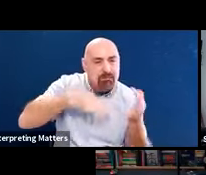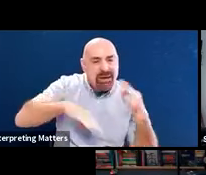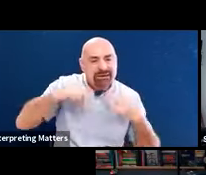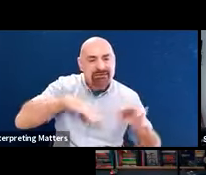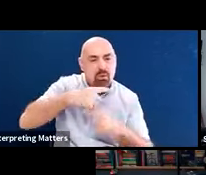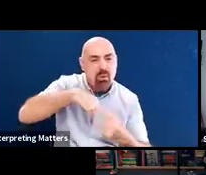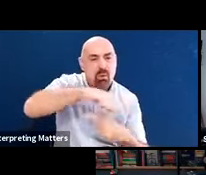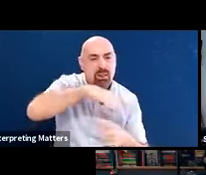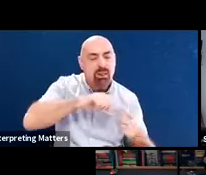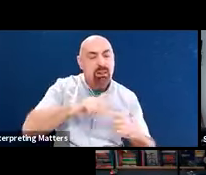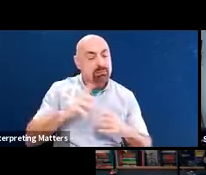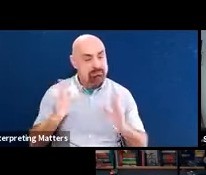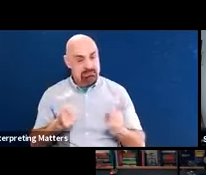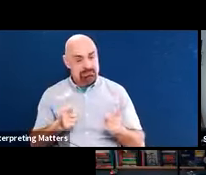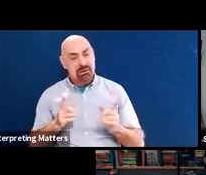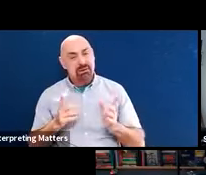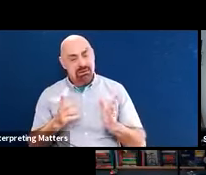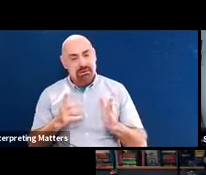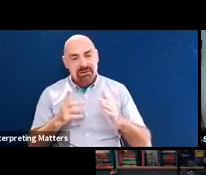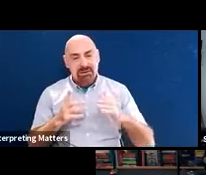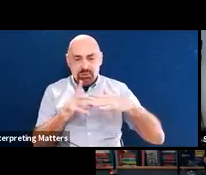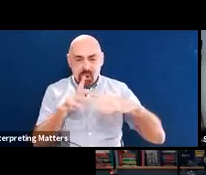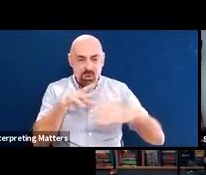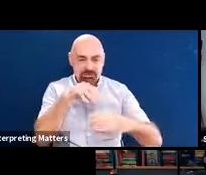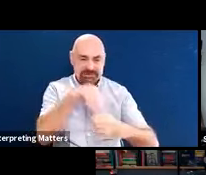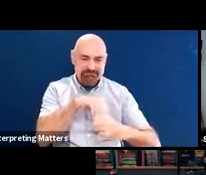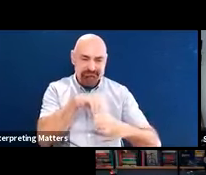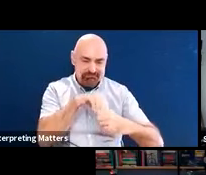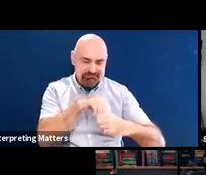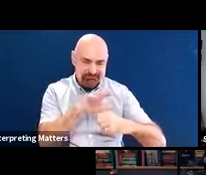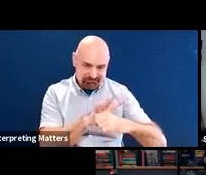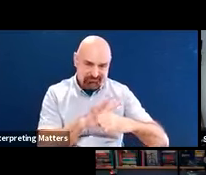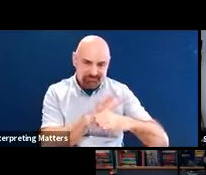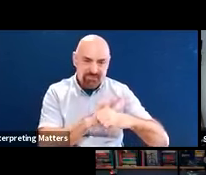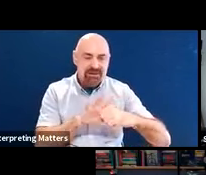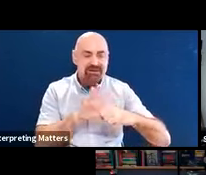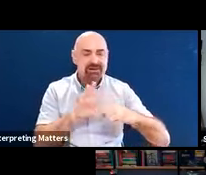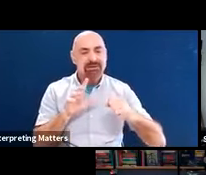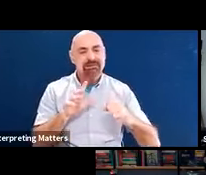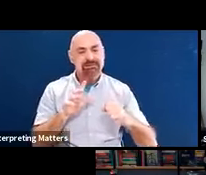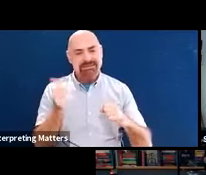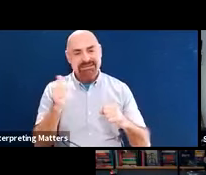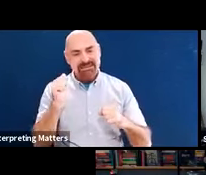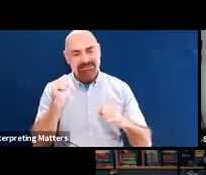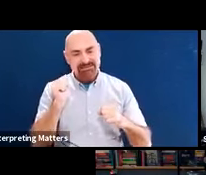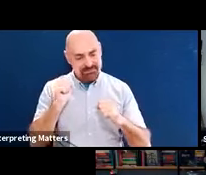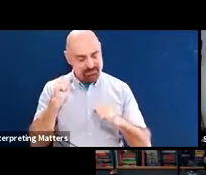And I do think tacit knowledge is a really important reason why